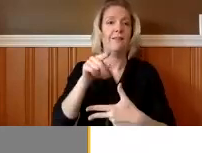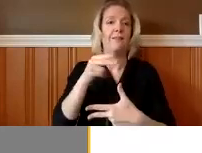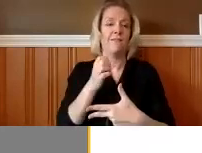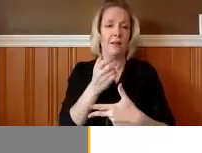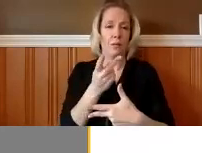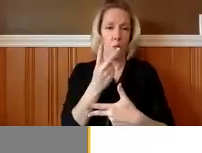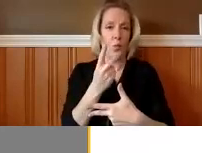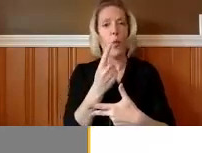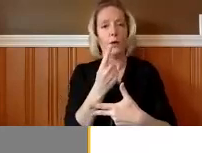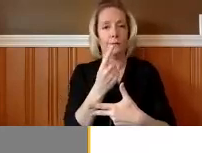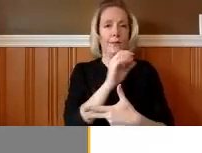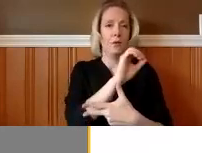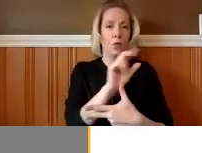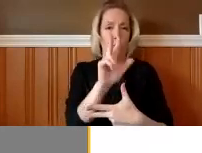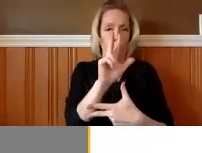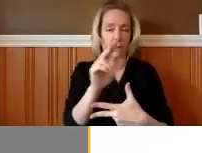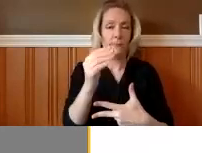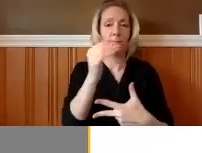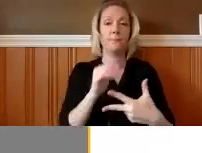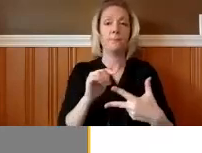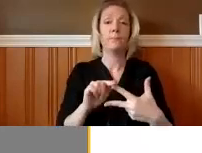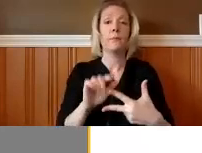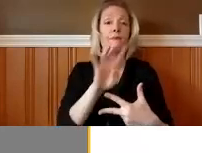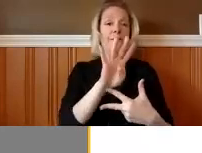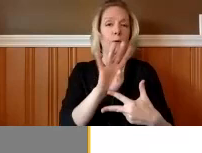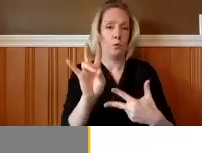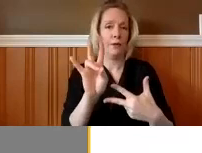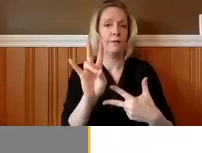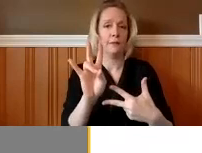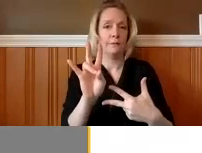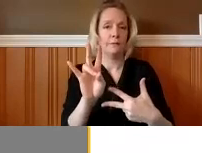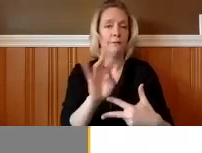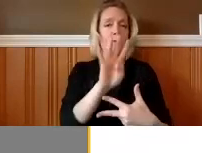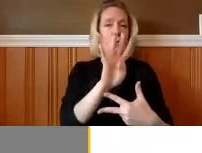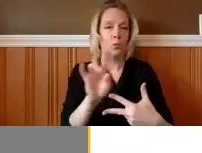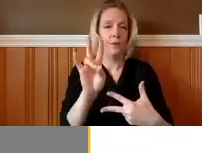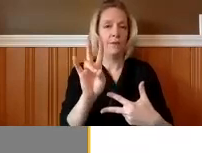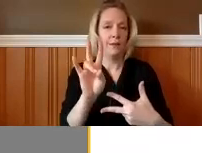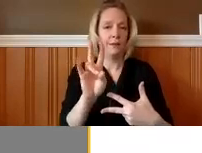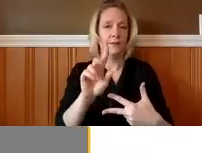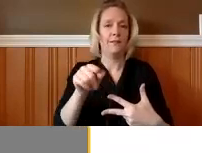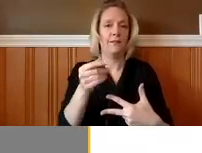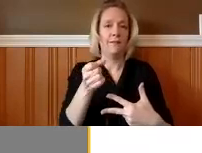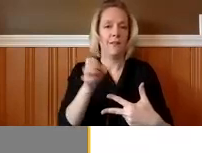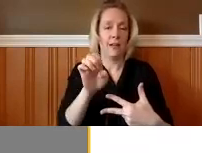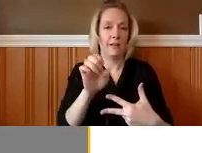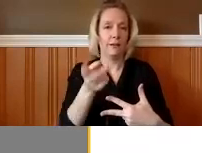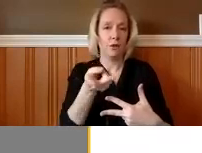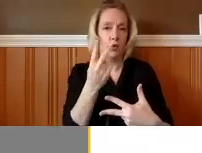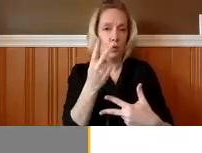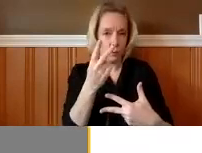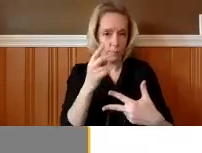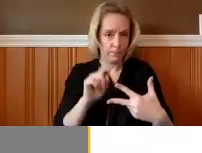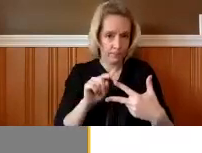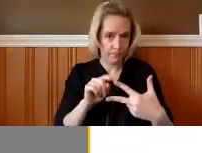And then students who score a 4 to 7 on the CVI range, they're given a score, they're placed in